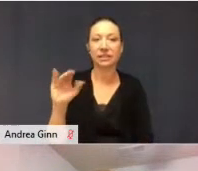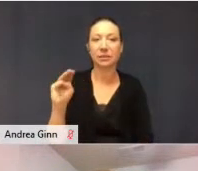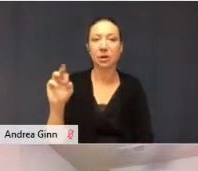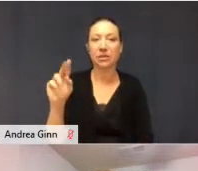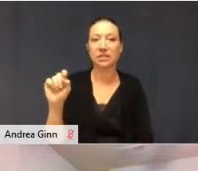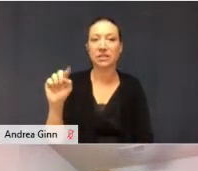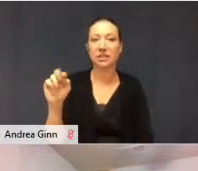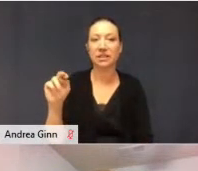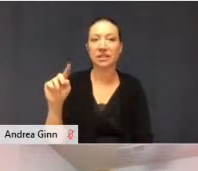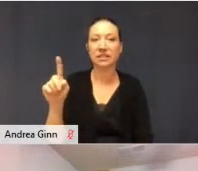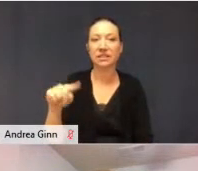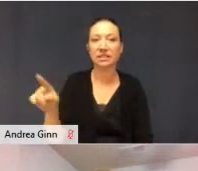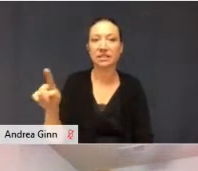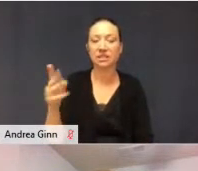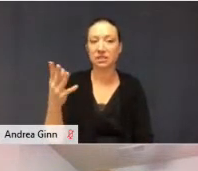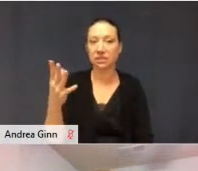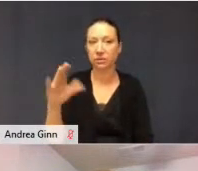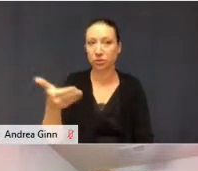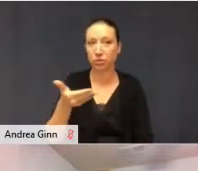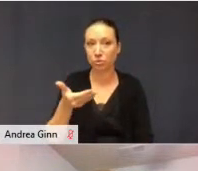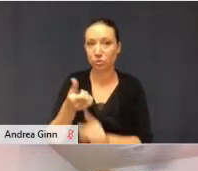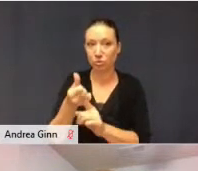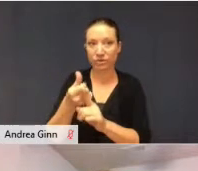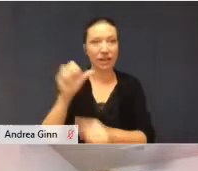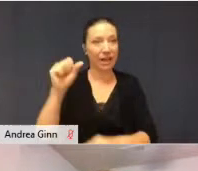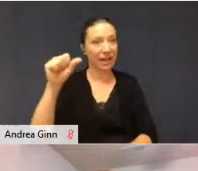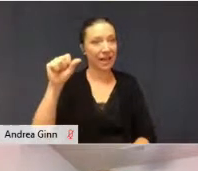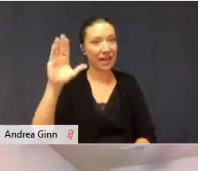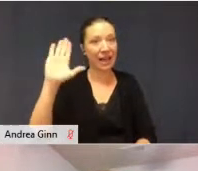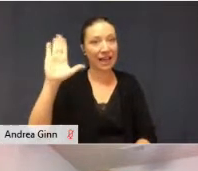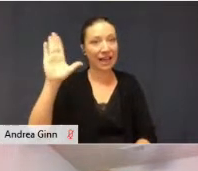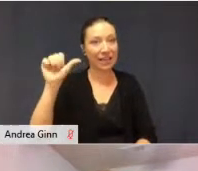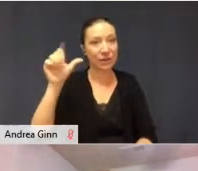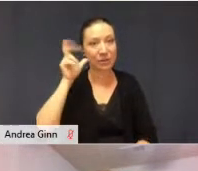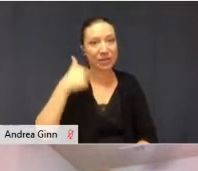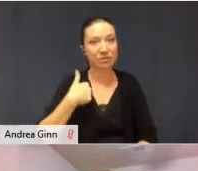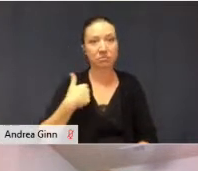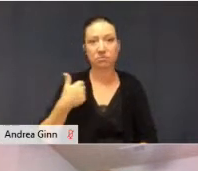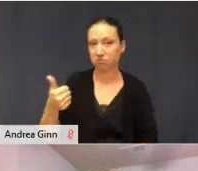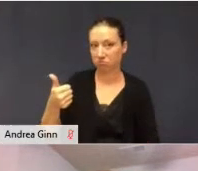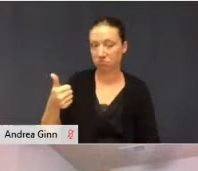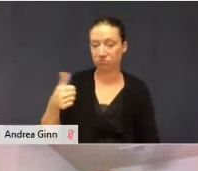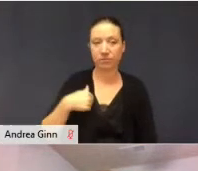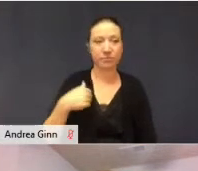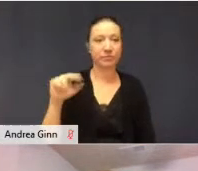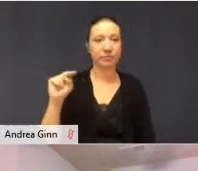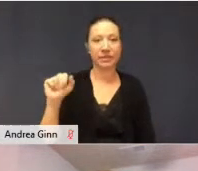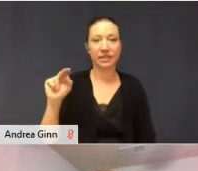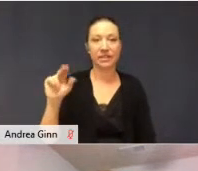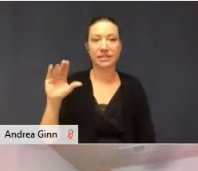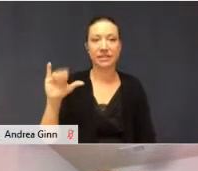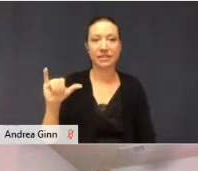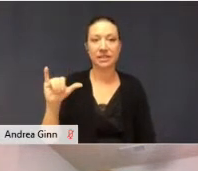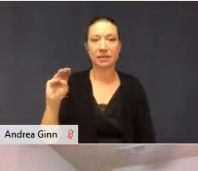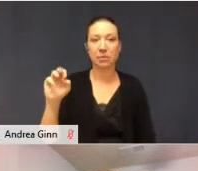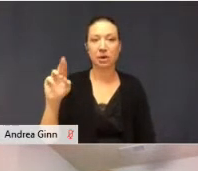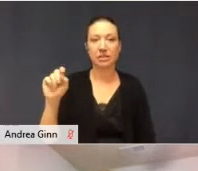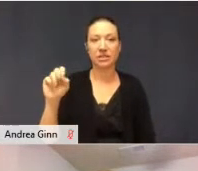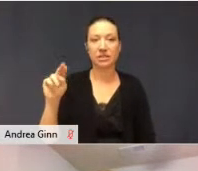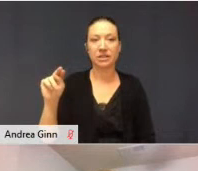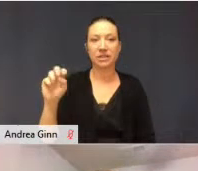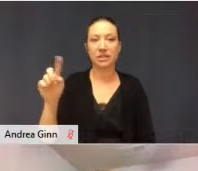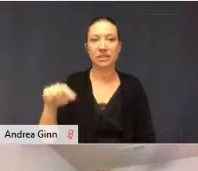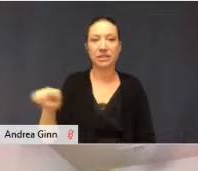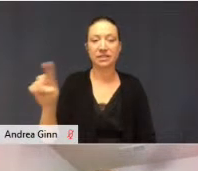want to introduce yourself? Hi, can you guys hear me? Yes. Hi, I'm Nancy Martinez, Legislative Council